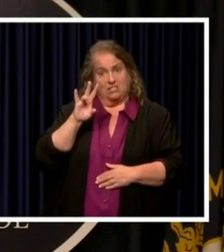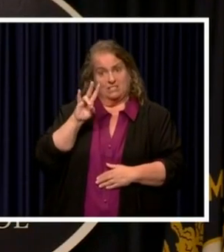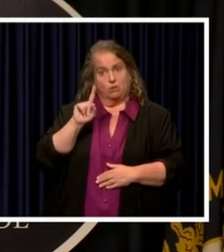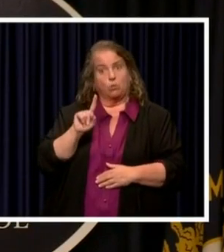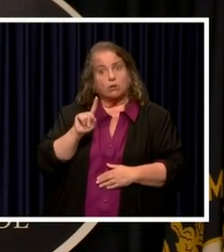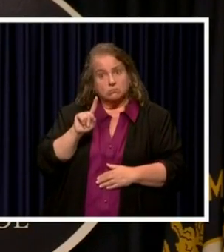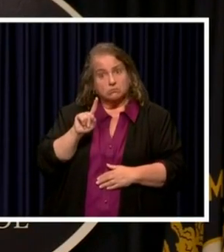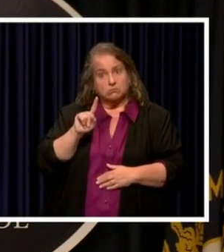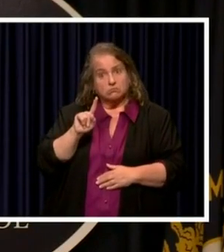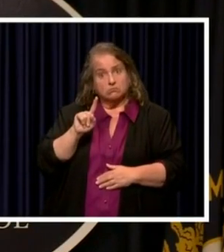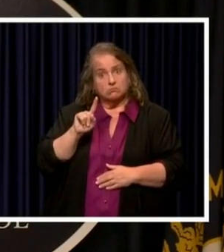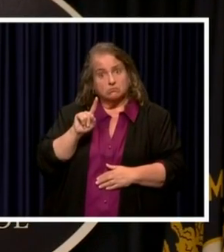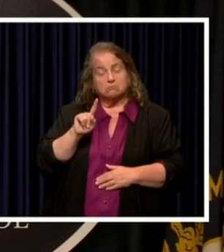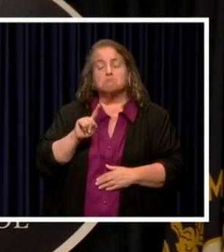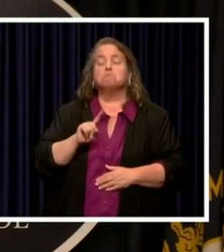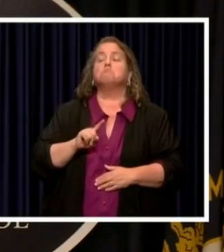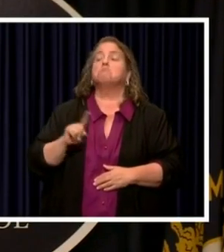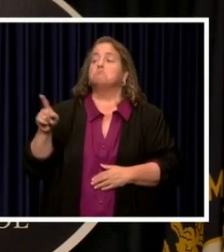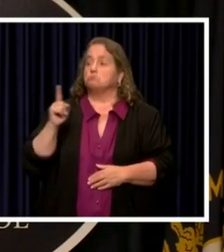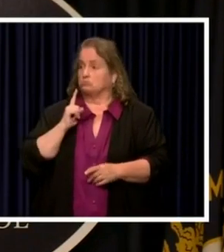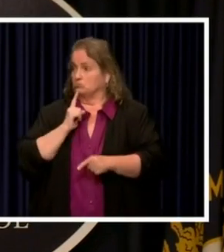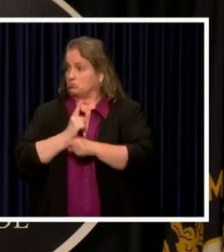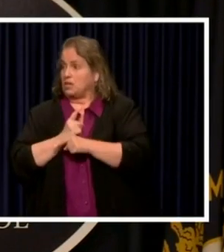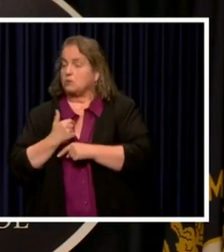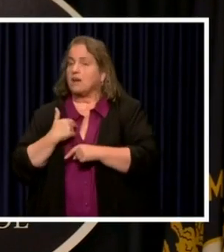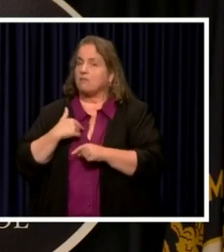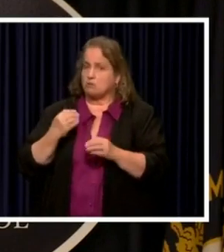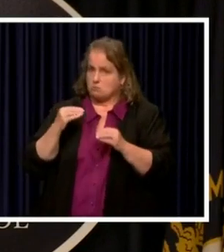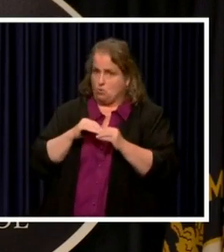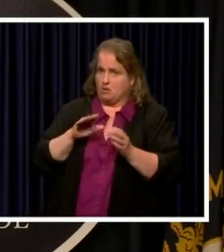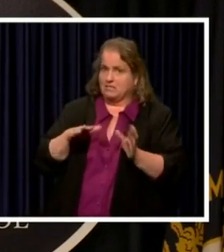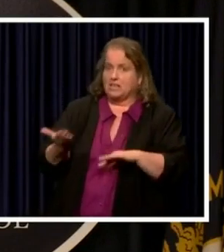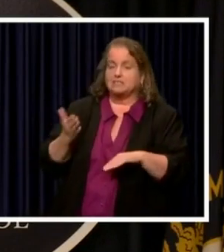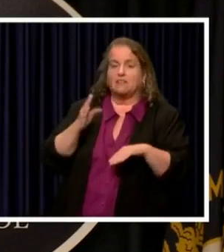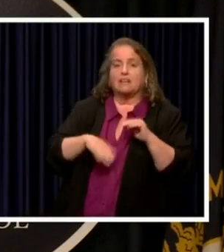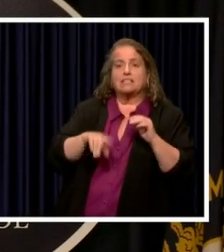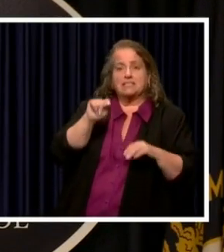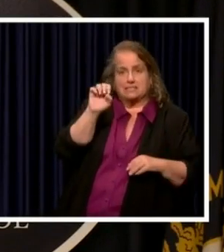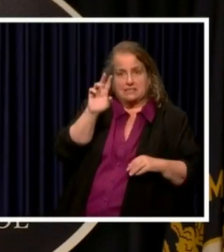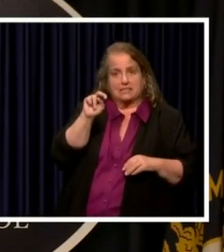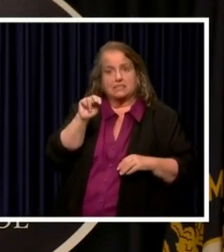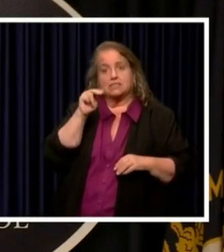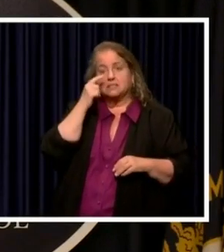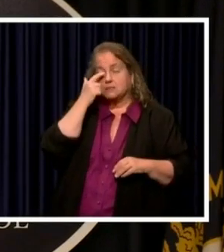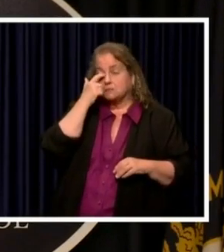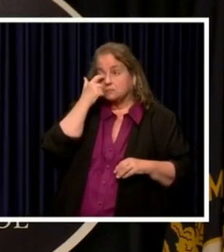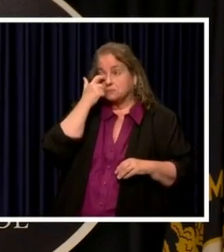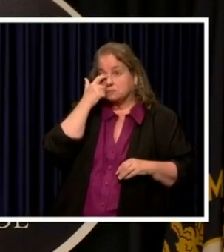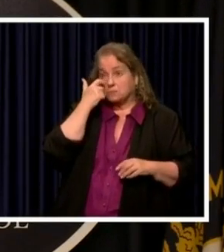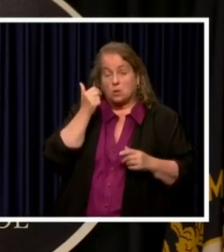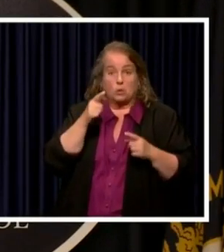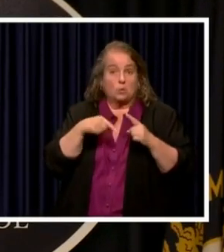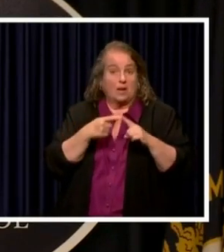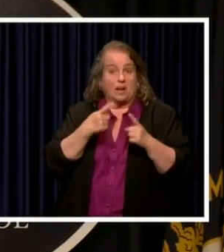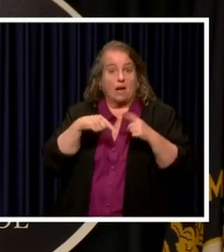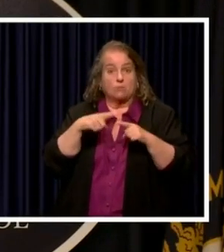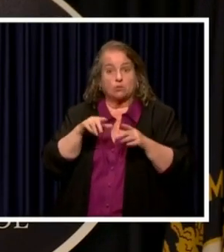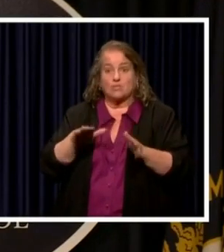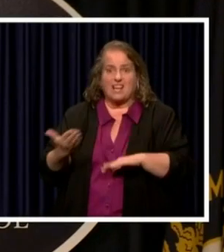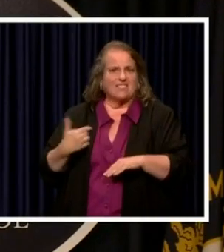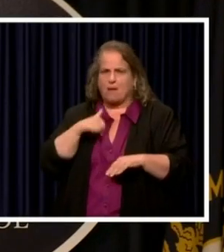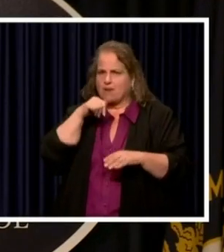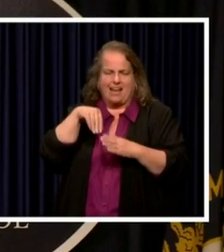we do have more deaths that at least we've reported than Tennessee. And when it comes to deaths, I'm not in a